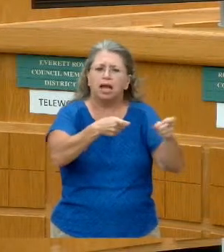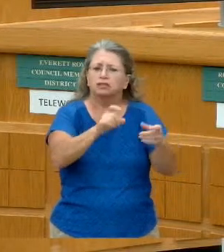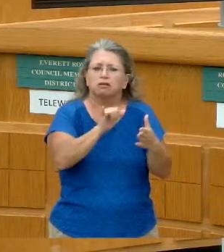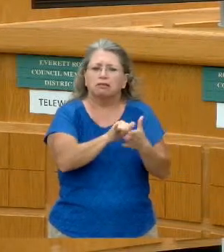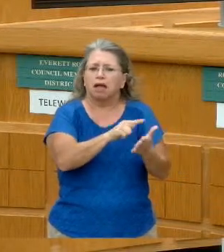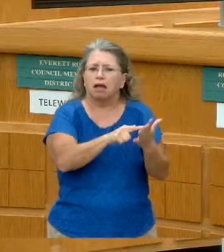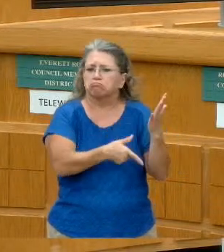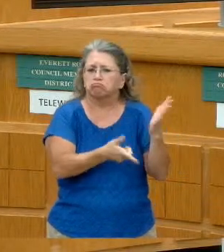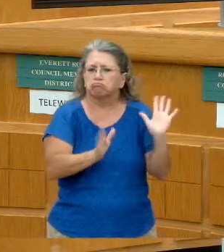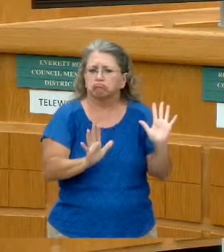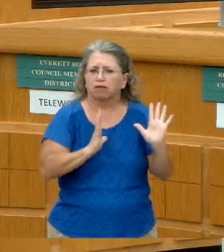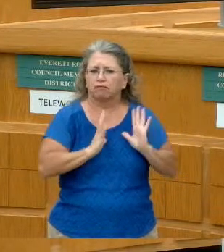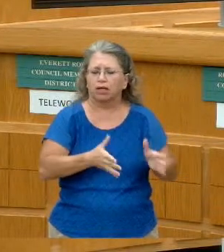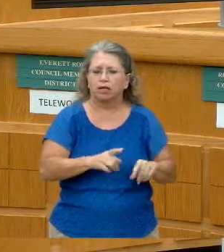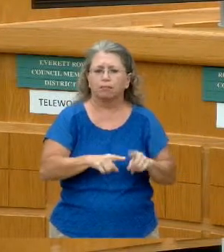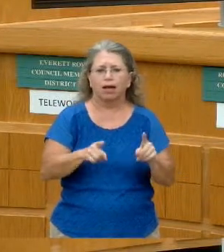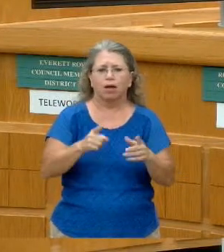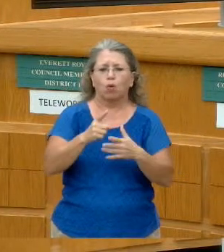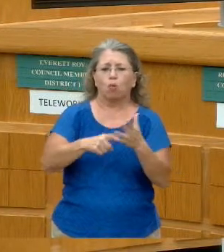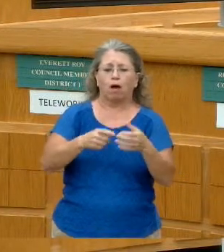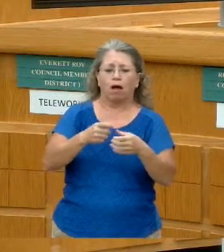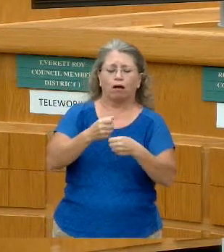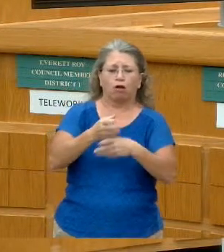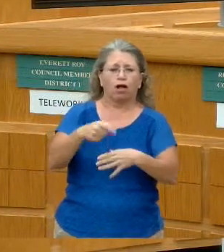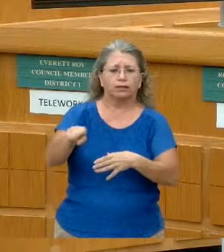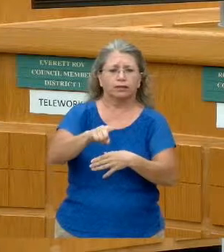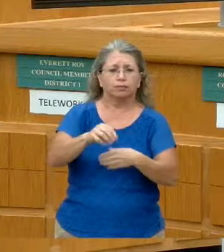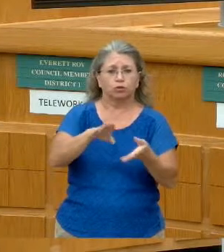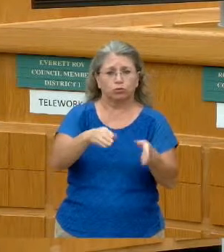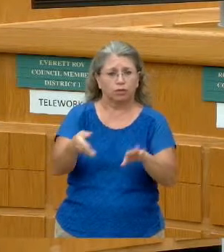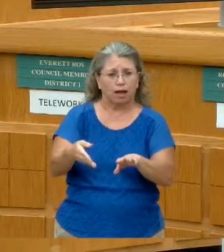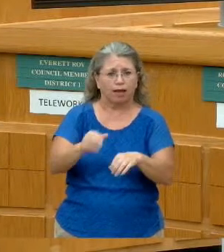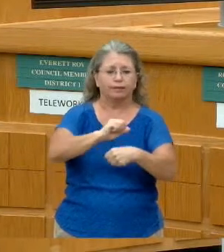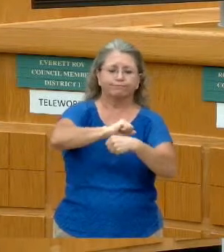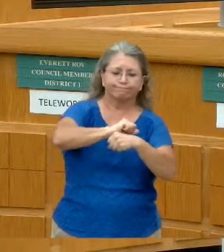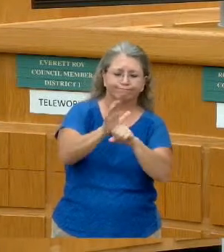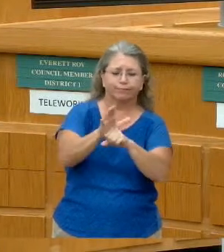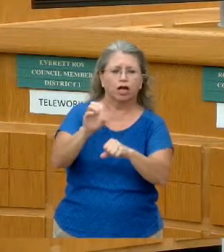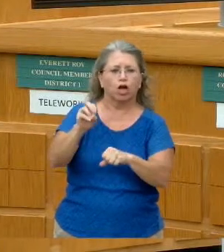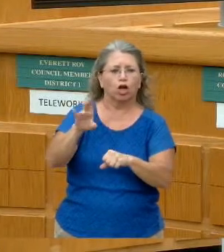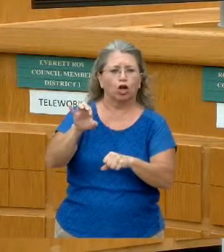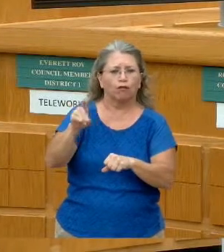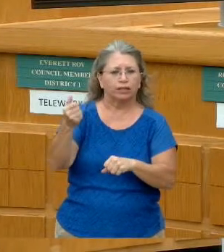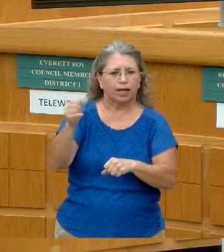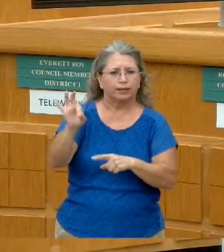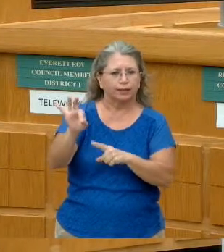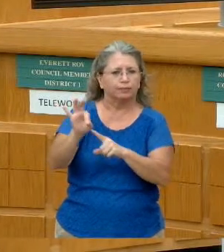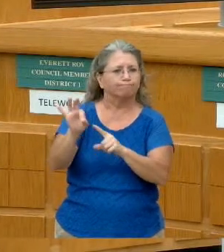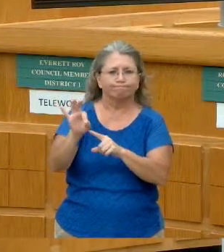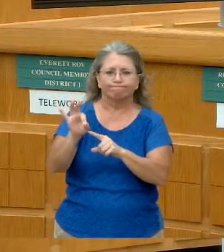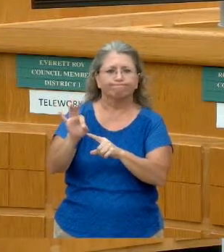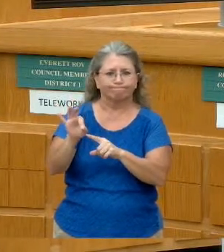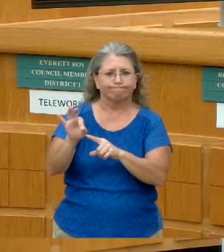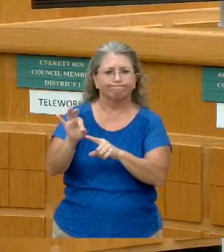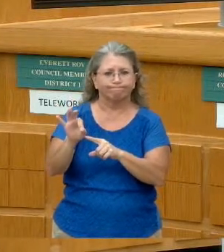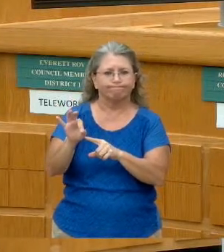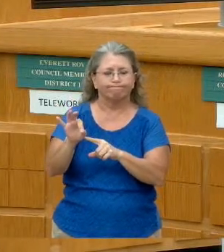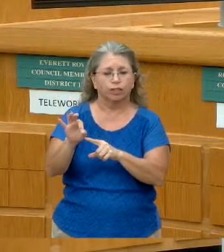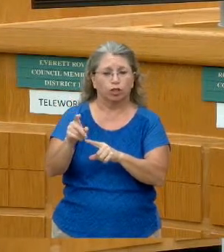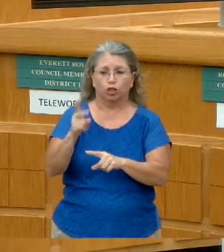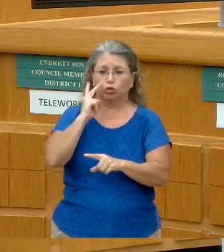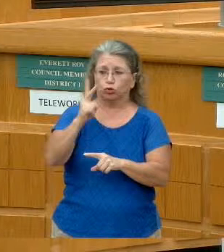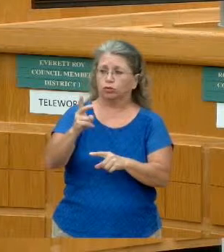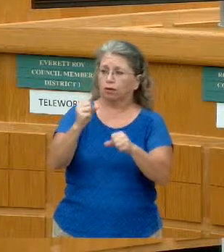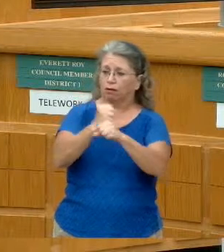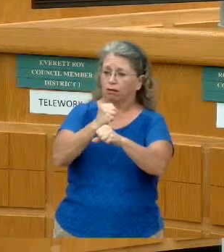their untimely death was COVID-19 and no other. And so you have seen now the statistics that Manager